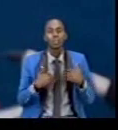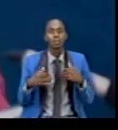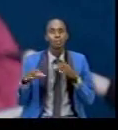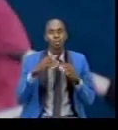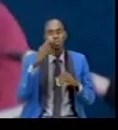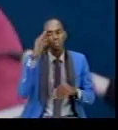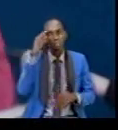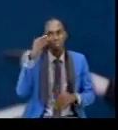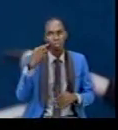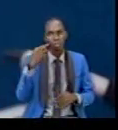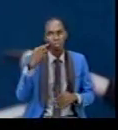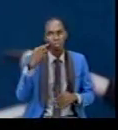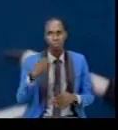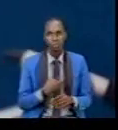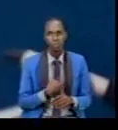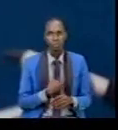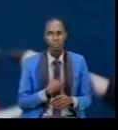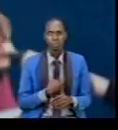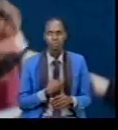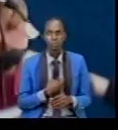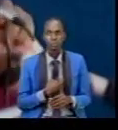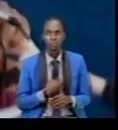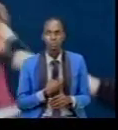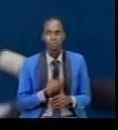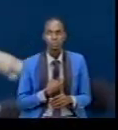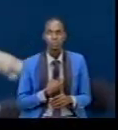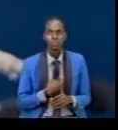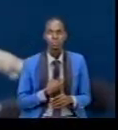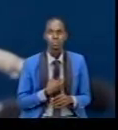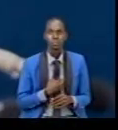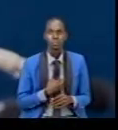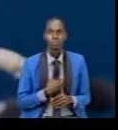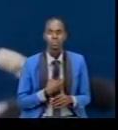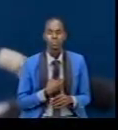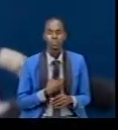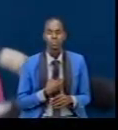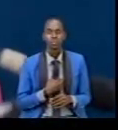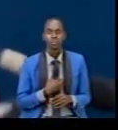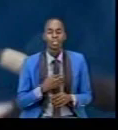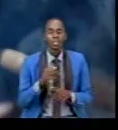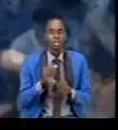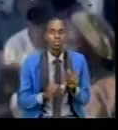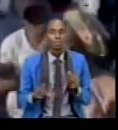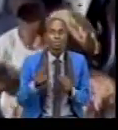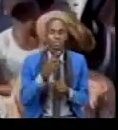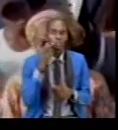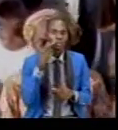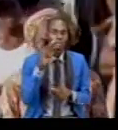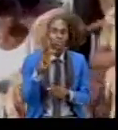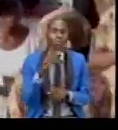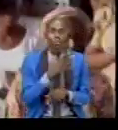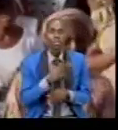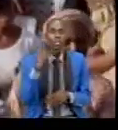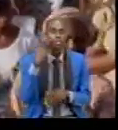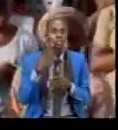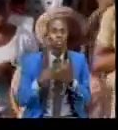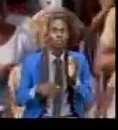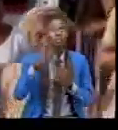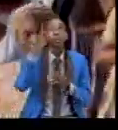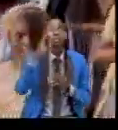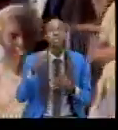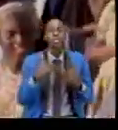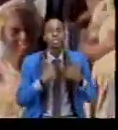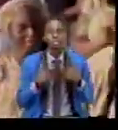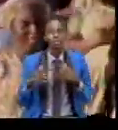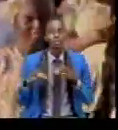Malaysia, everybody look and see what He has done in Dubai. Everybody look and see what the